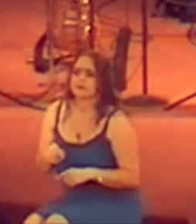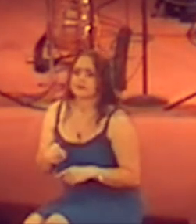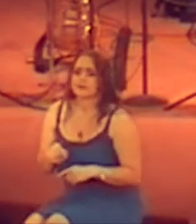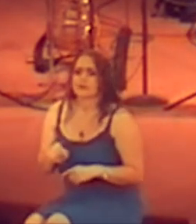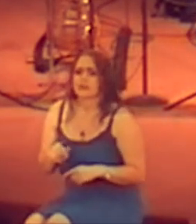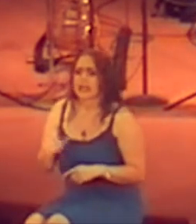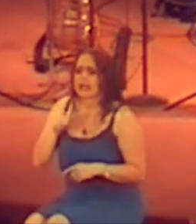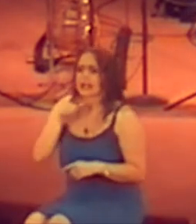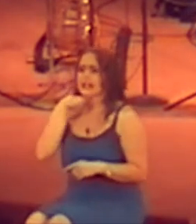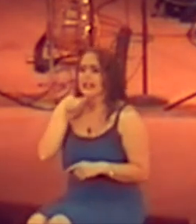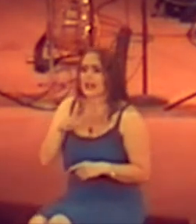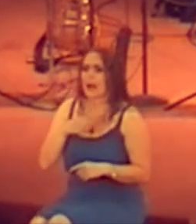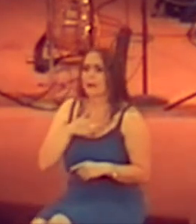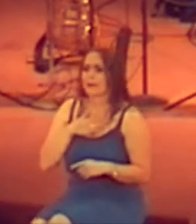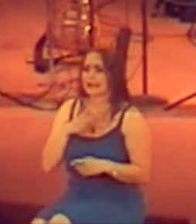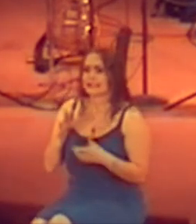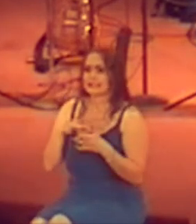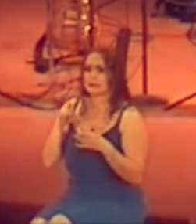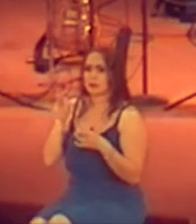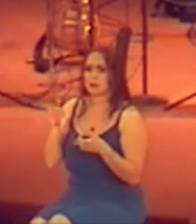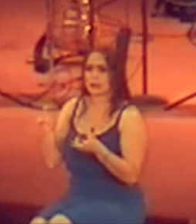It's not a spiritual gift.